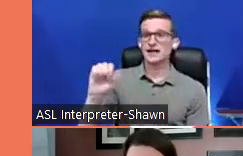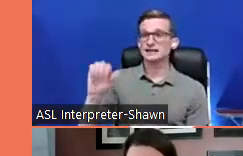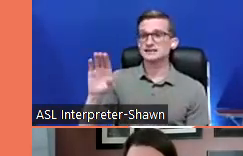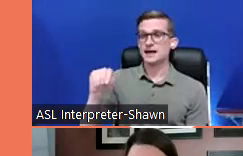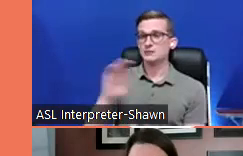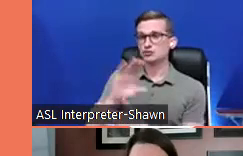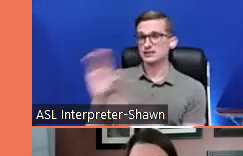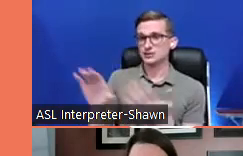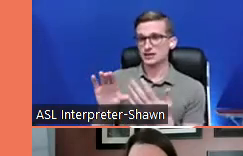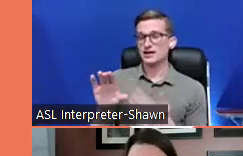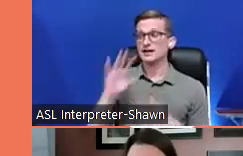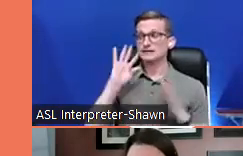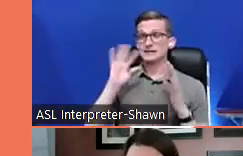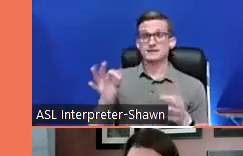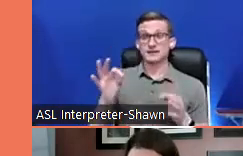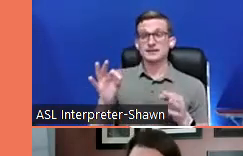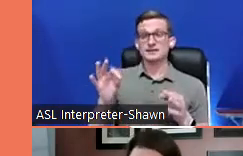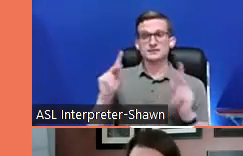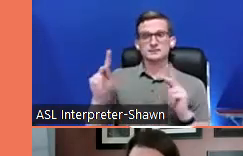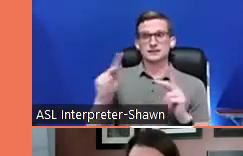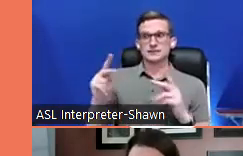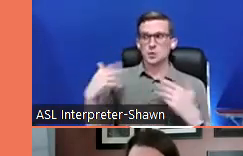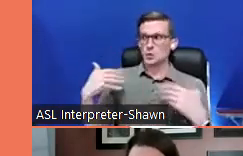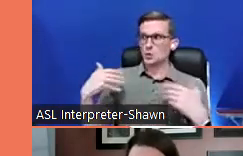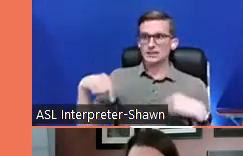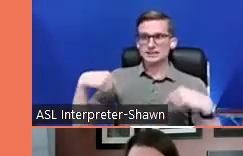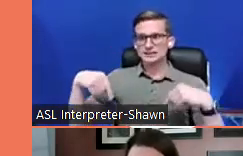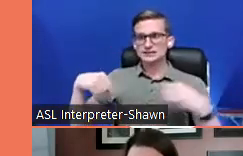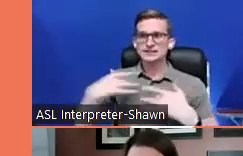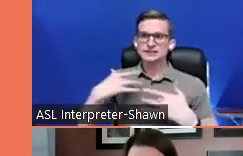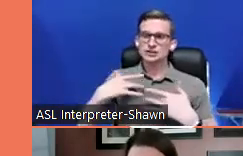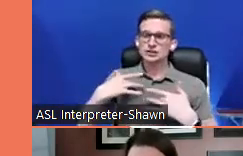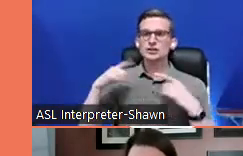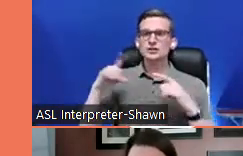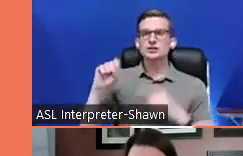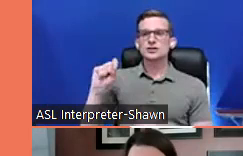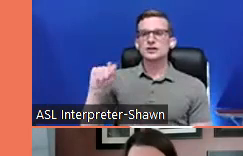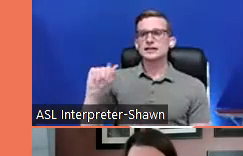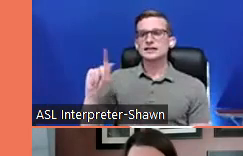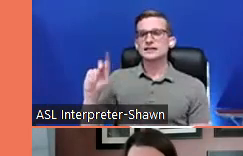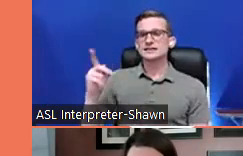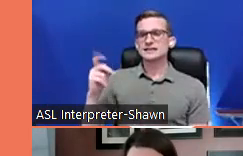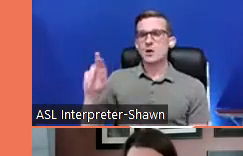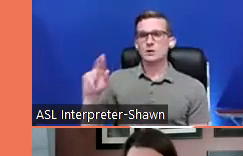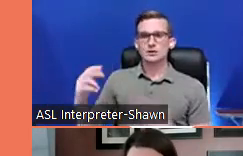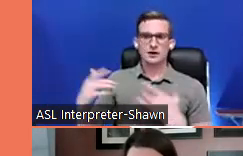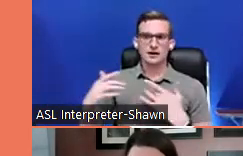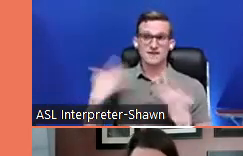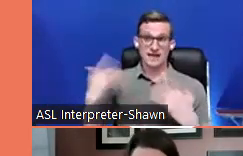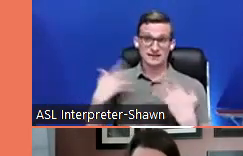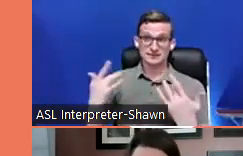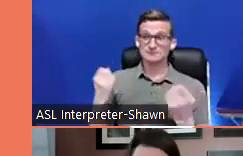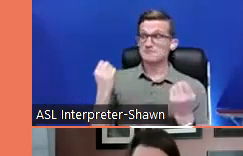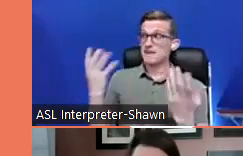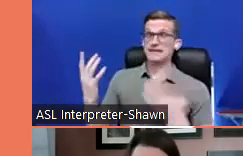significant concern in some of the stakeholder events, a lot of concerns about what that 4th edition release